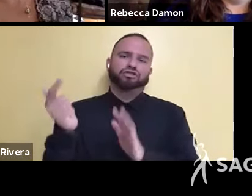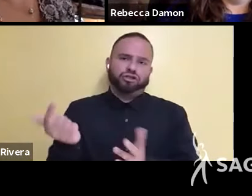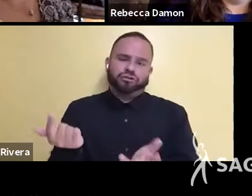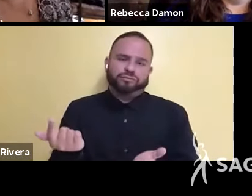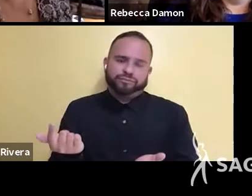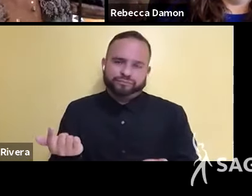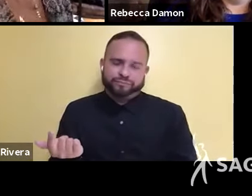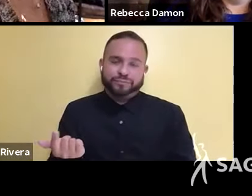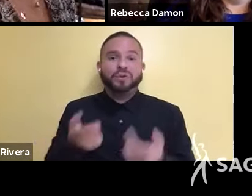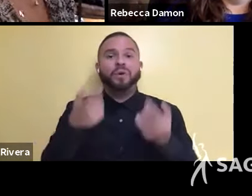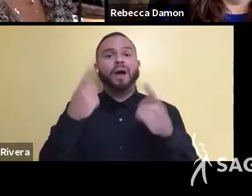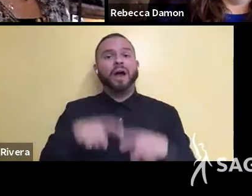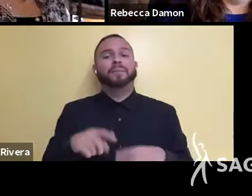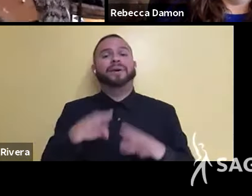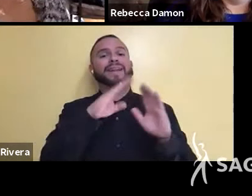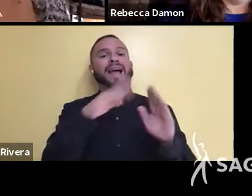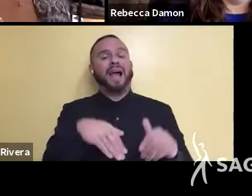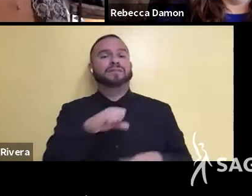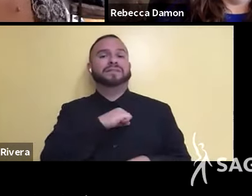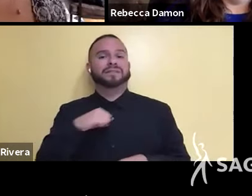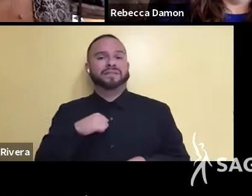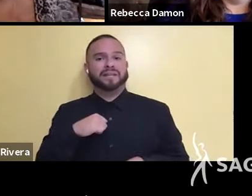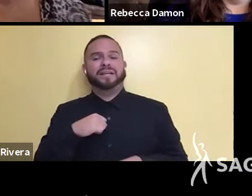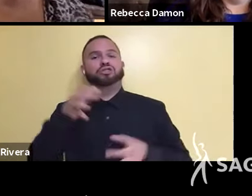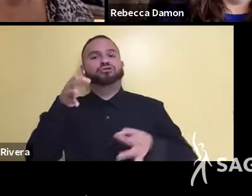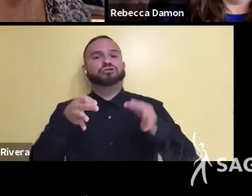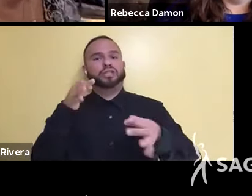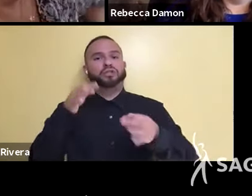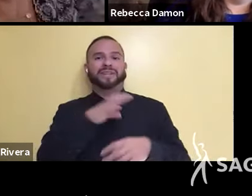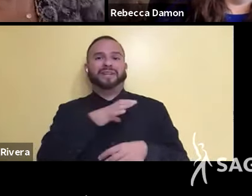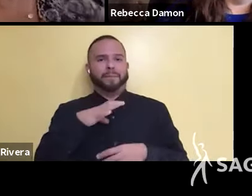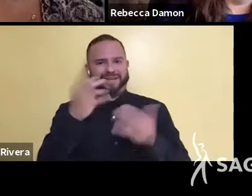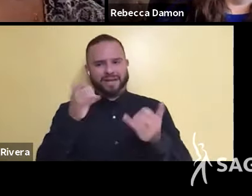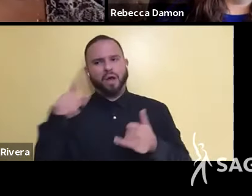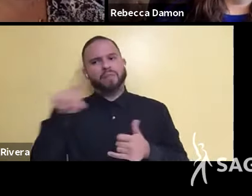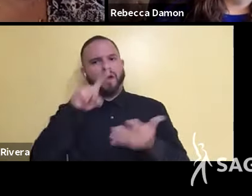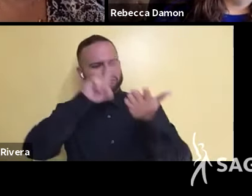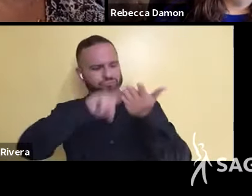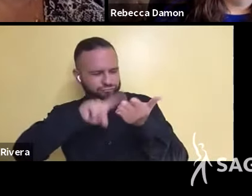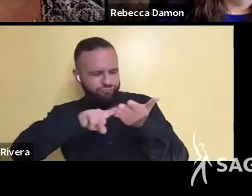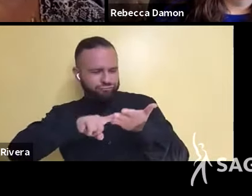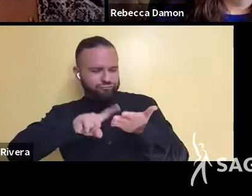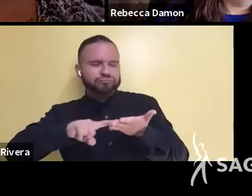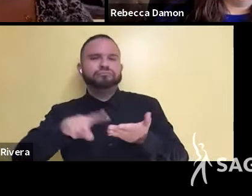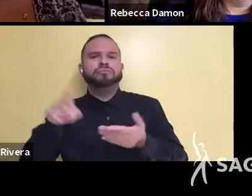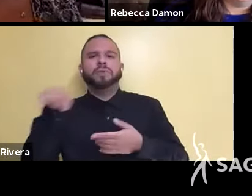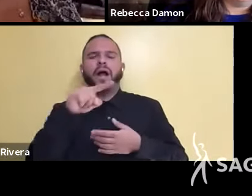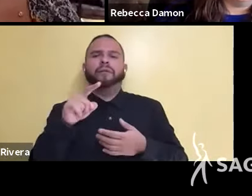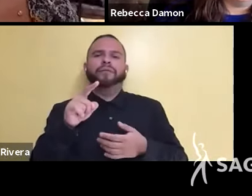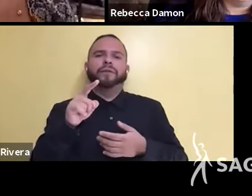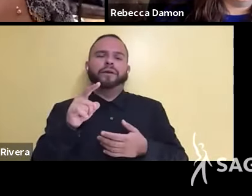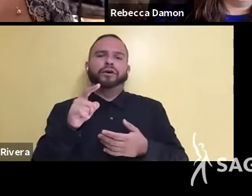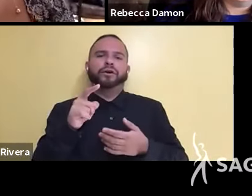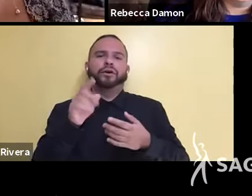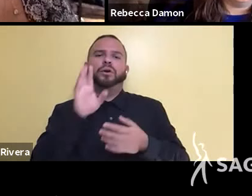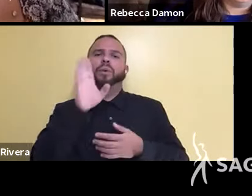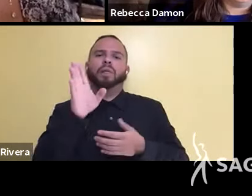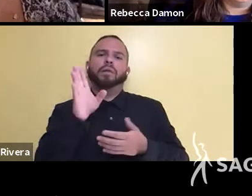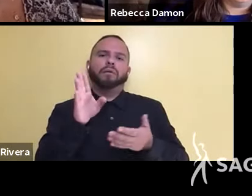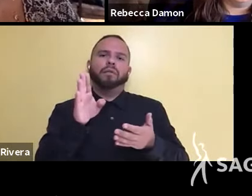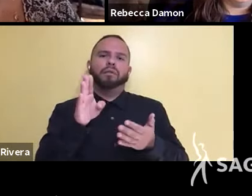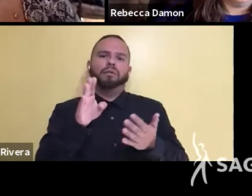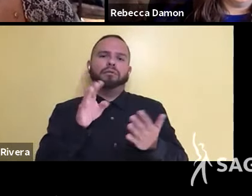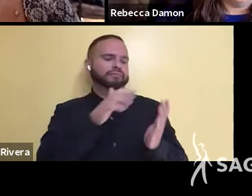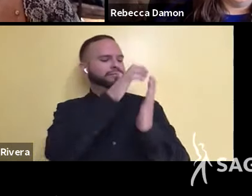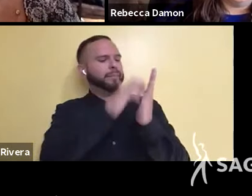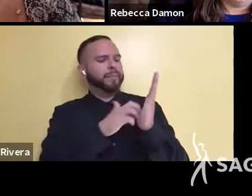House and Senate Judiciary Committees are closely reviewing the report and ultimately are looking to draft legislation that will update